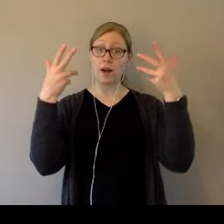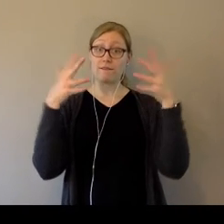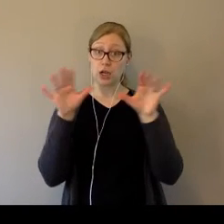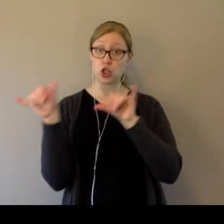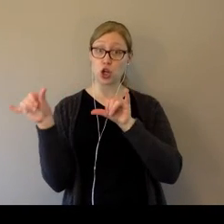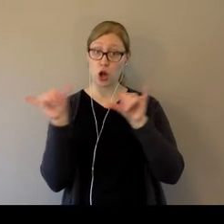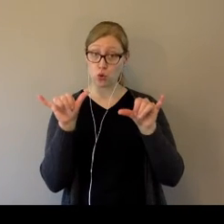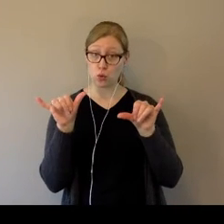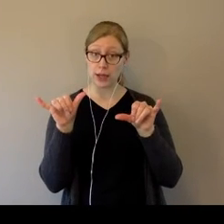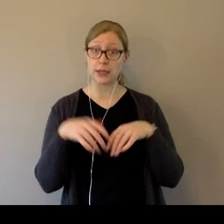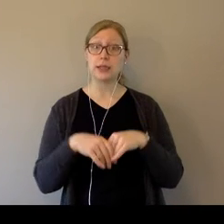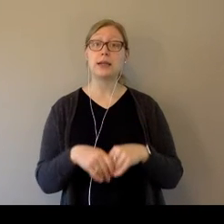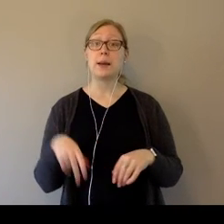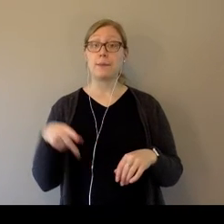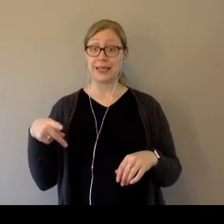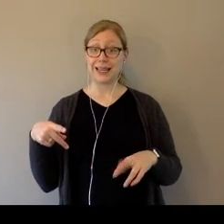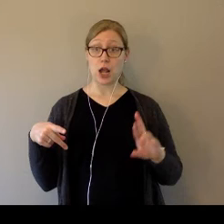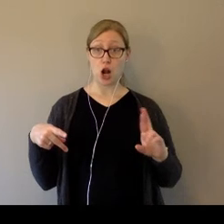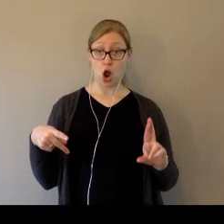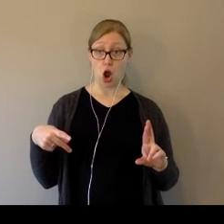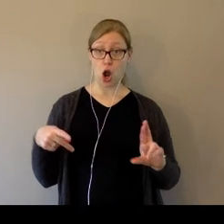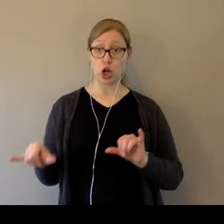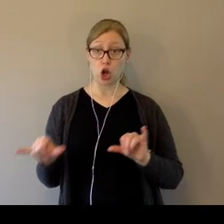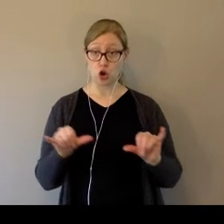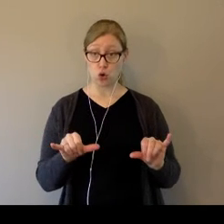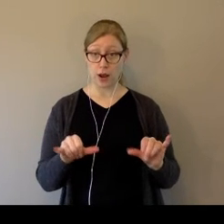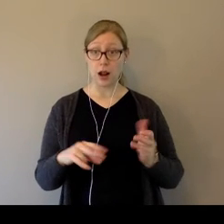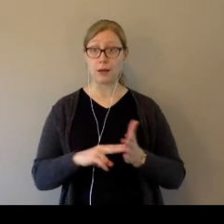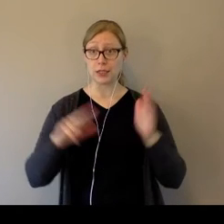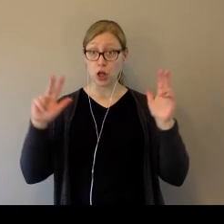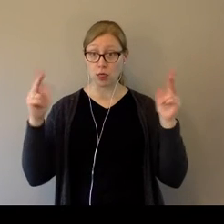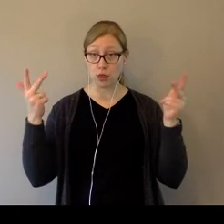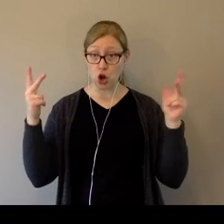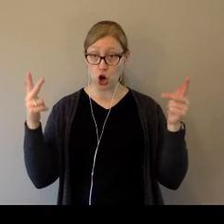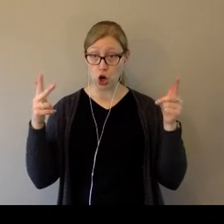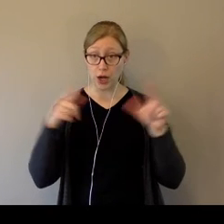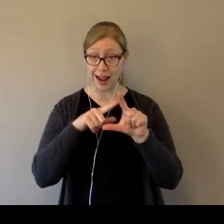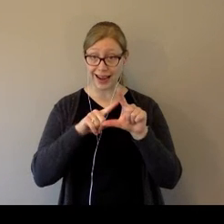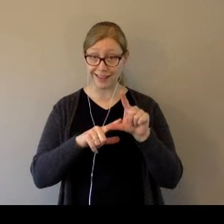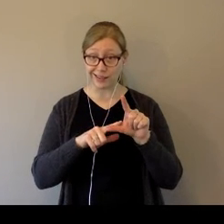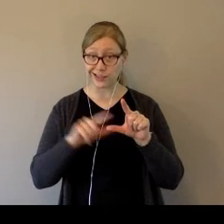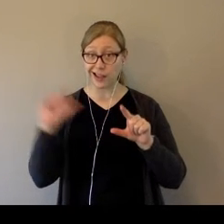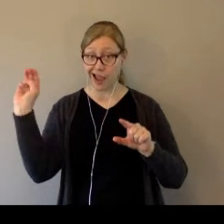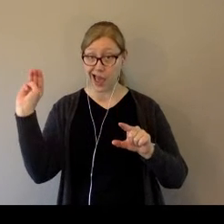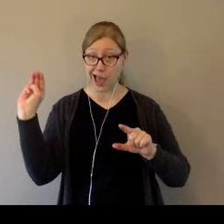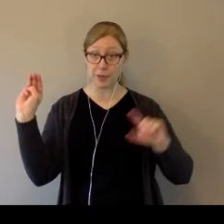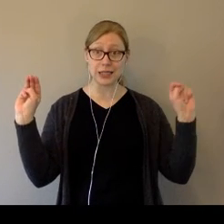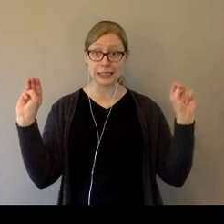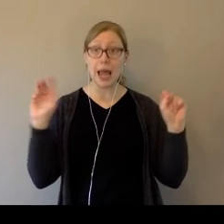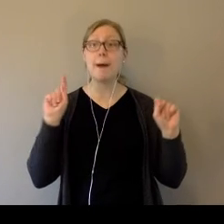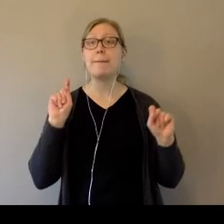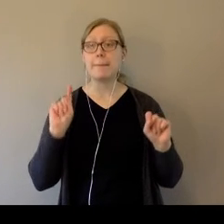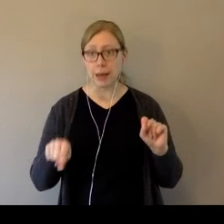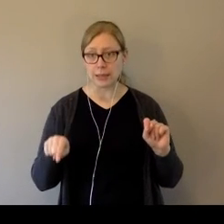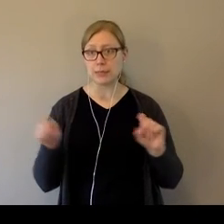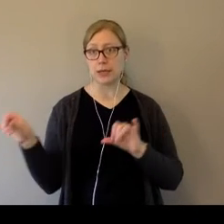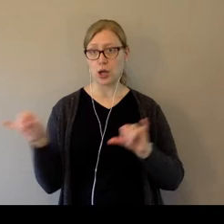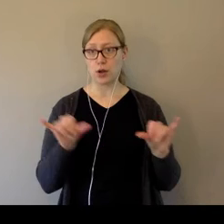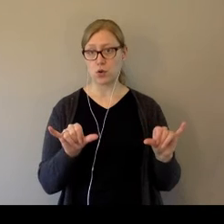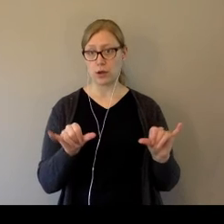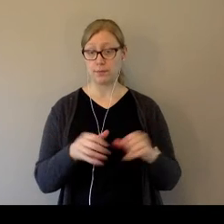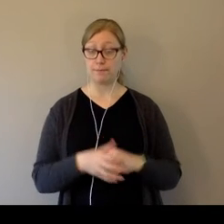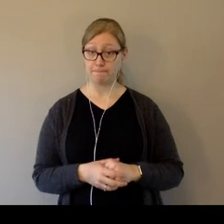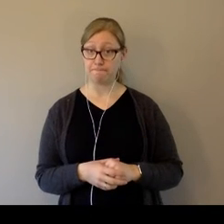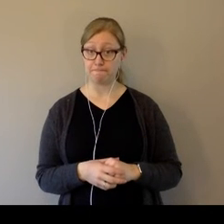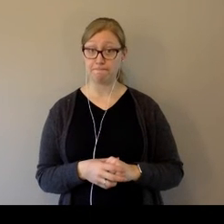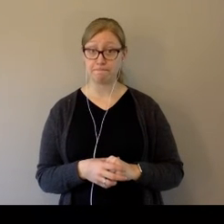same in the triangle. So angle M is congruent to angle T, and angle P is congruent to angle